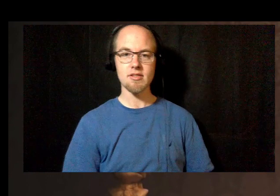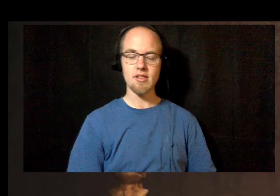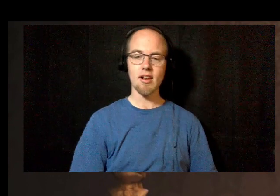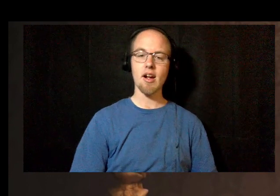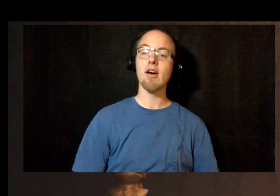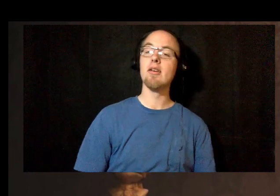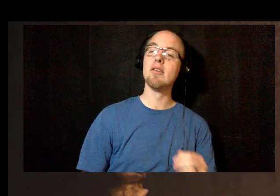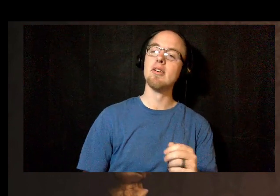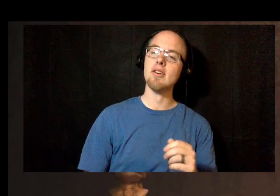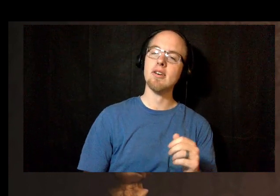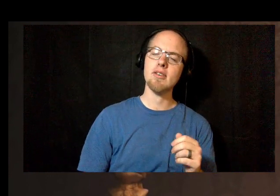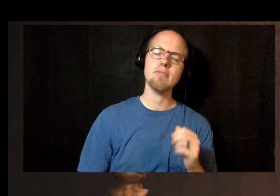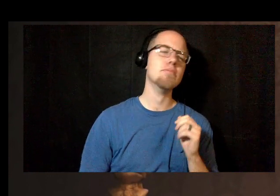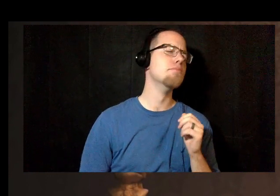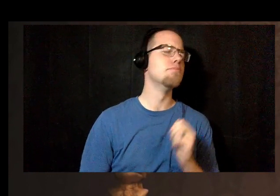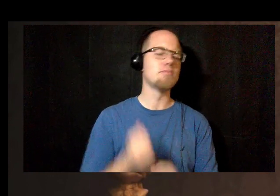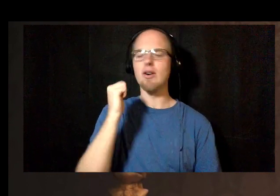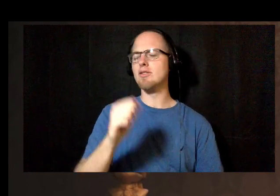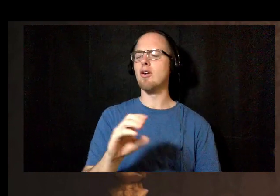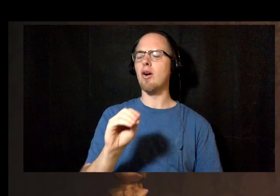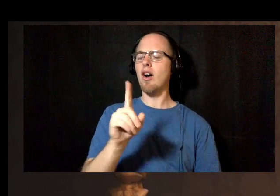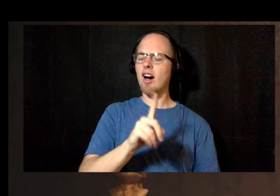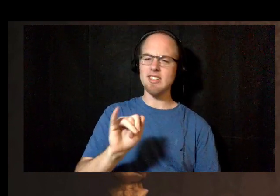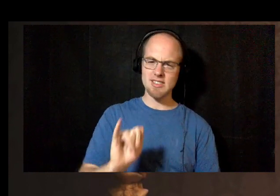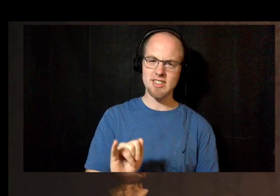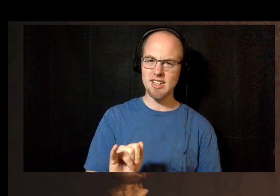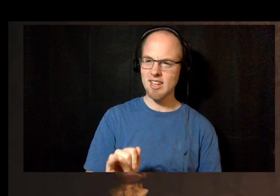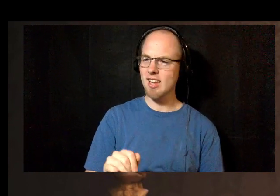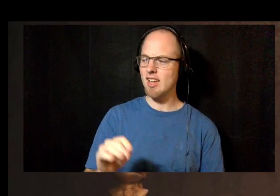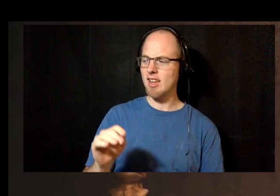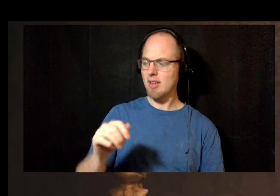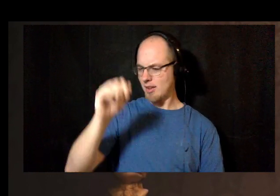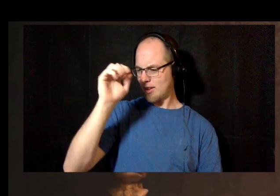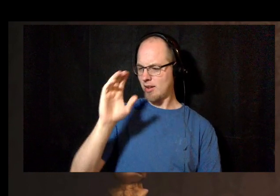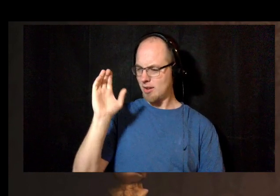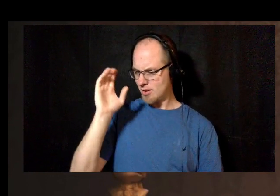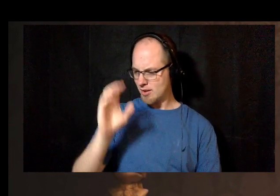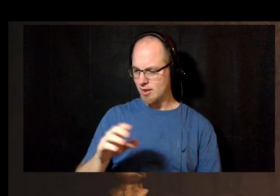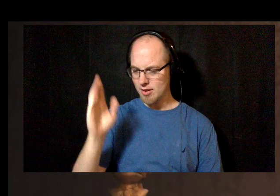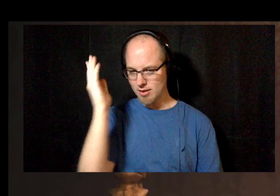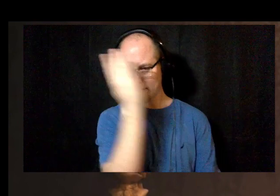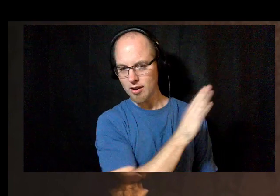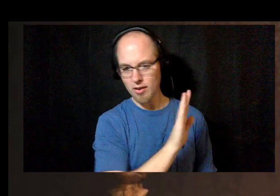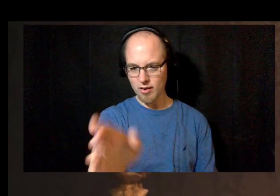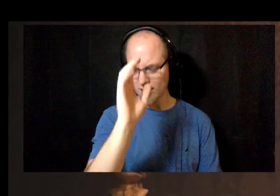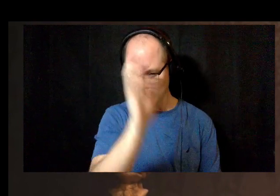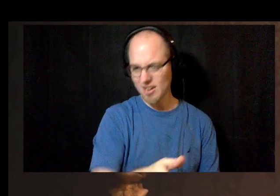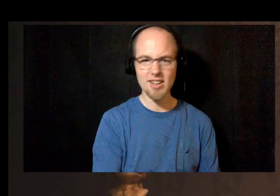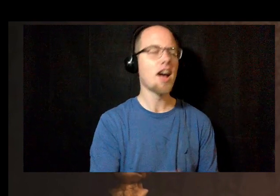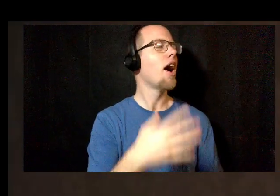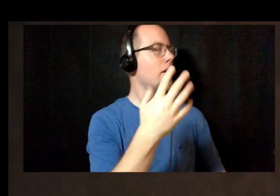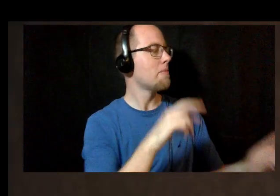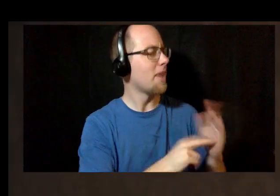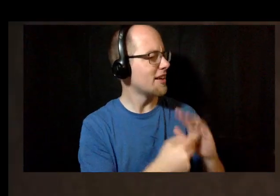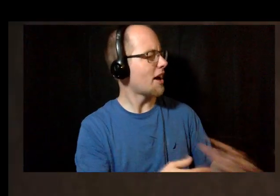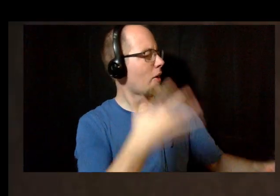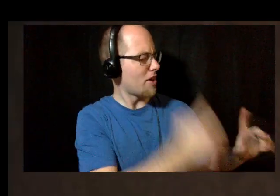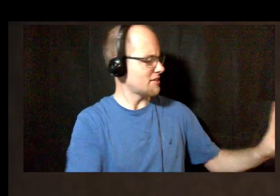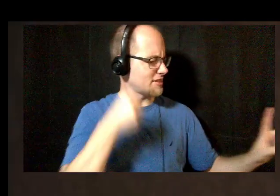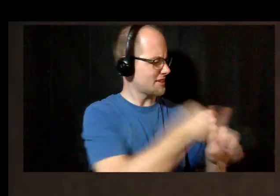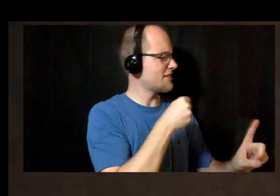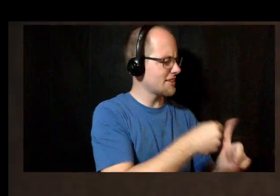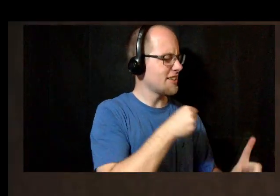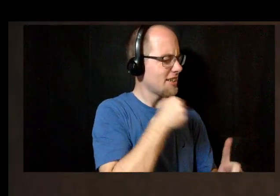passive-aggressive Aussie male thing you can say to another dude. Nah, you're right, mate. It basically means I want to punch your fucking head in, but I don't want to upset